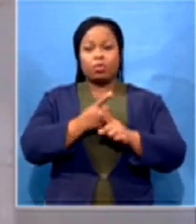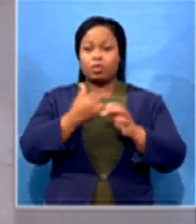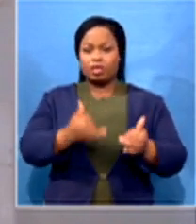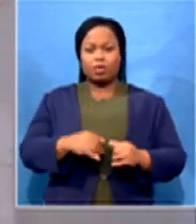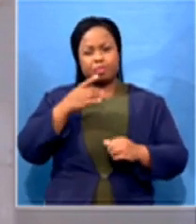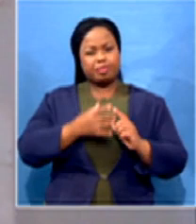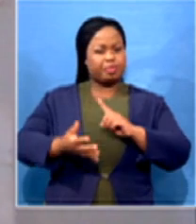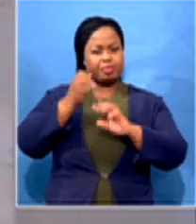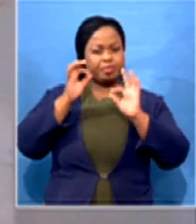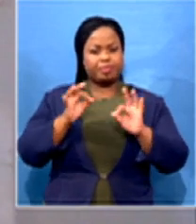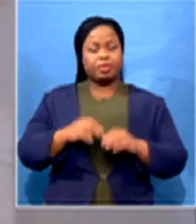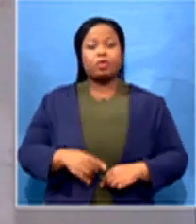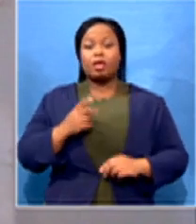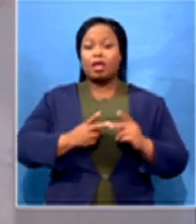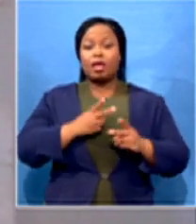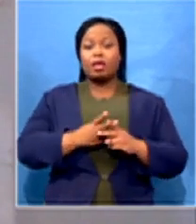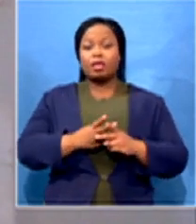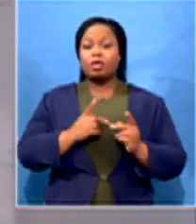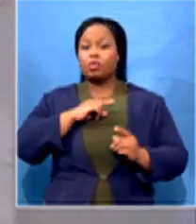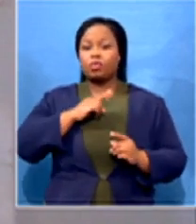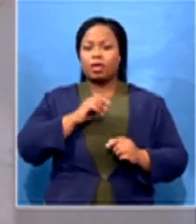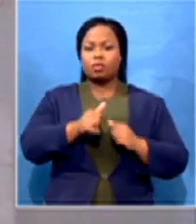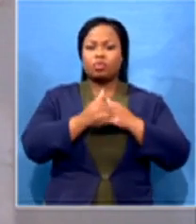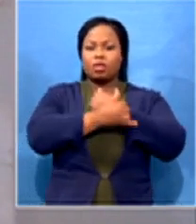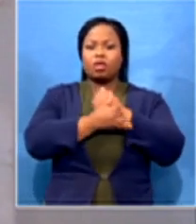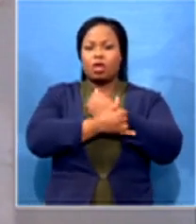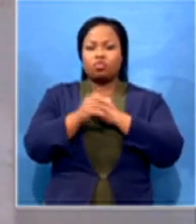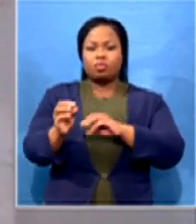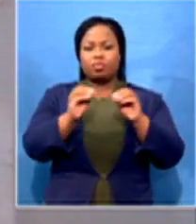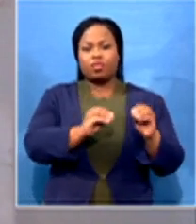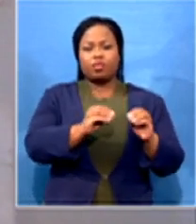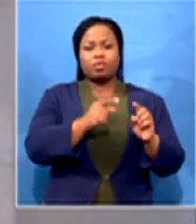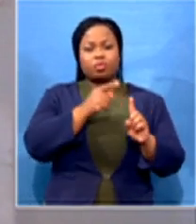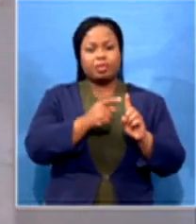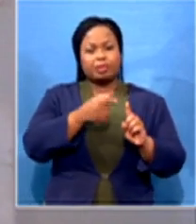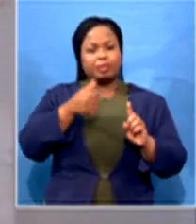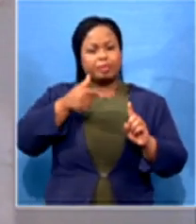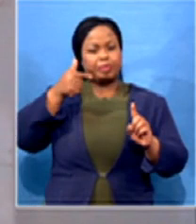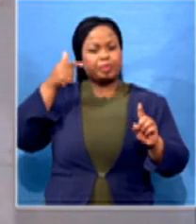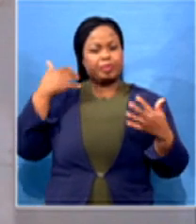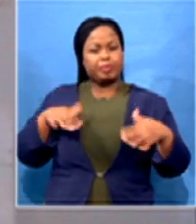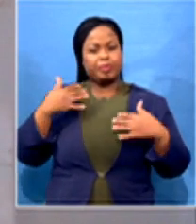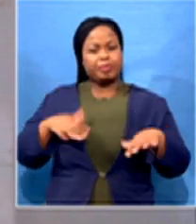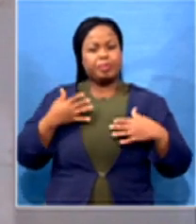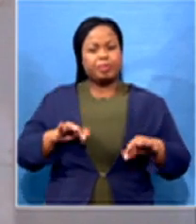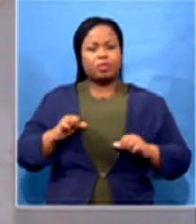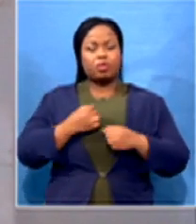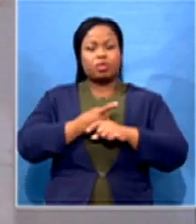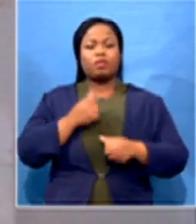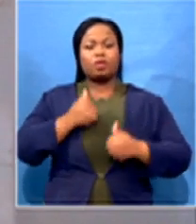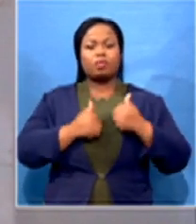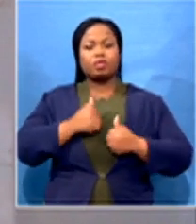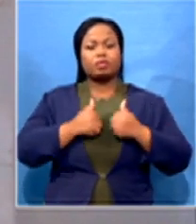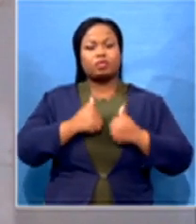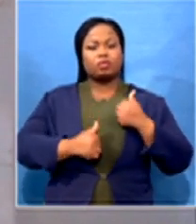road running community. He also brought ParkRun to the country. He's one of the legends you can measure yourself against in this Sunday's Comrades Marathon